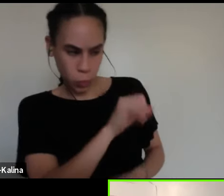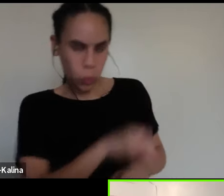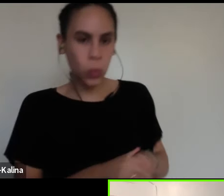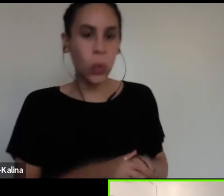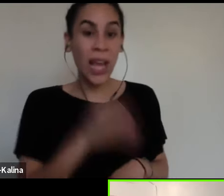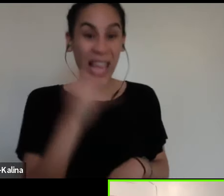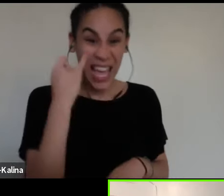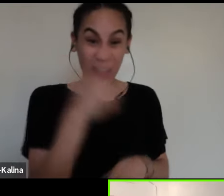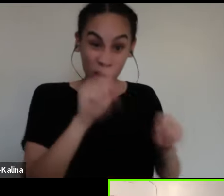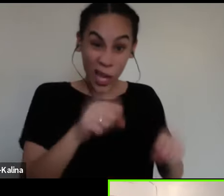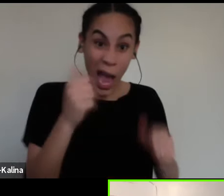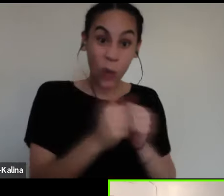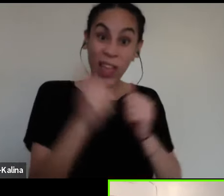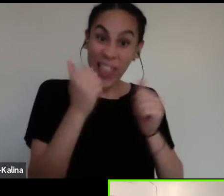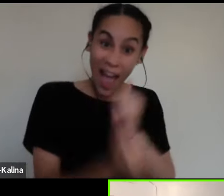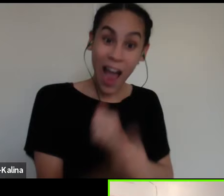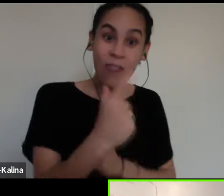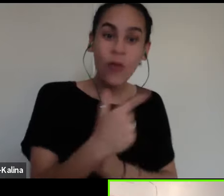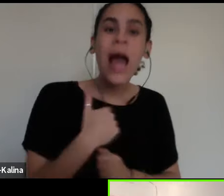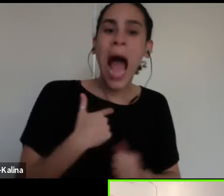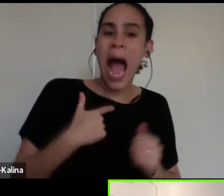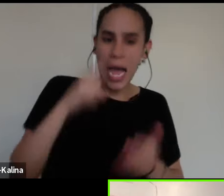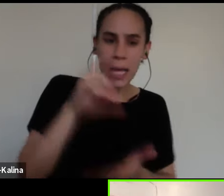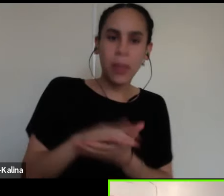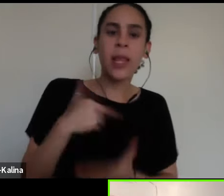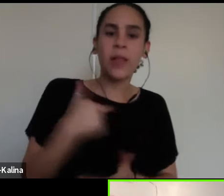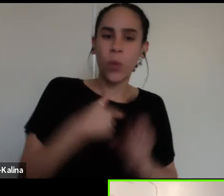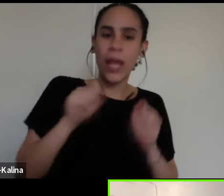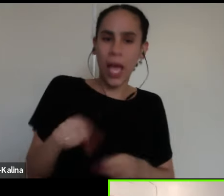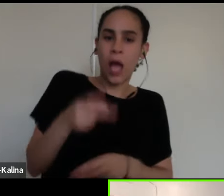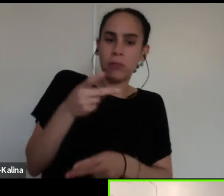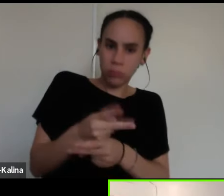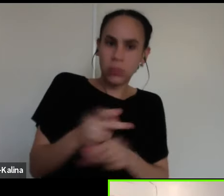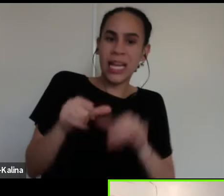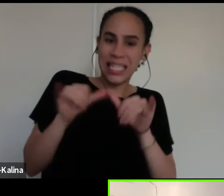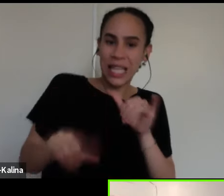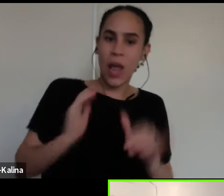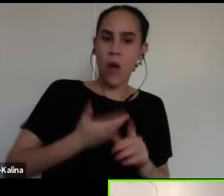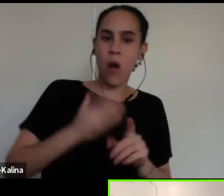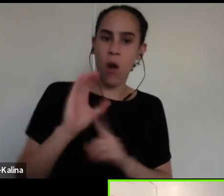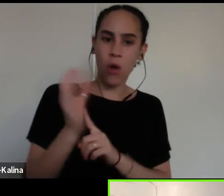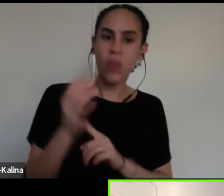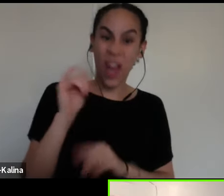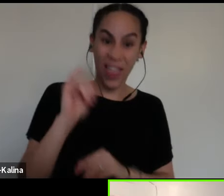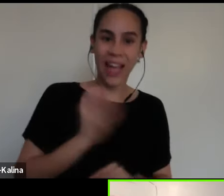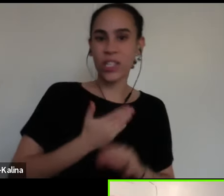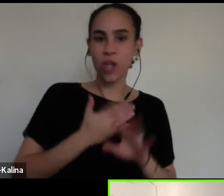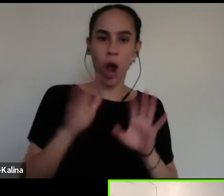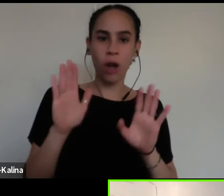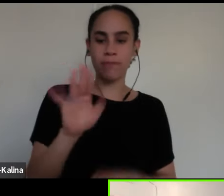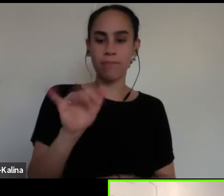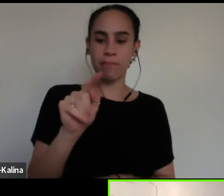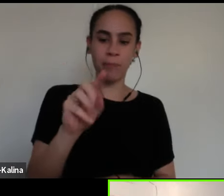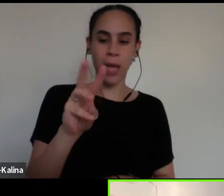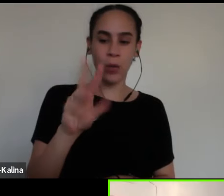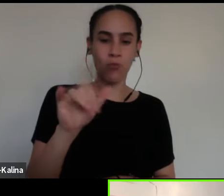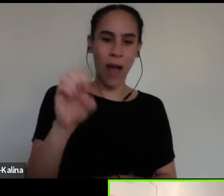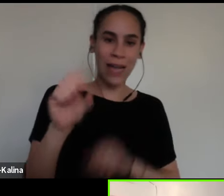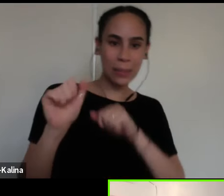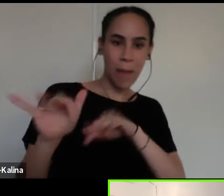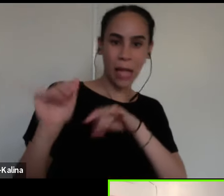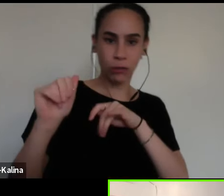I honestly believe that we can maintain the culture that we have, which I do believe is the magic of Bitwise, that we can maintain the culture we